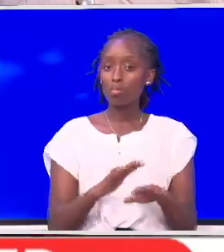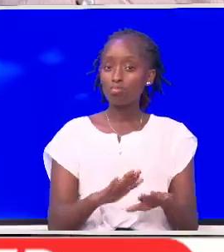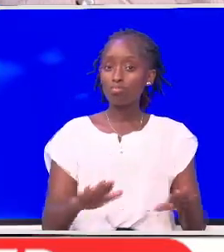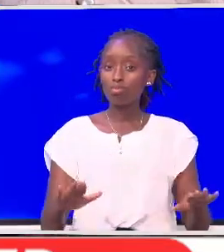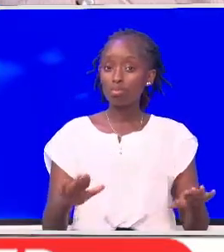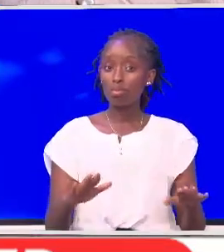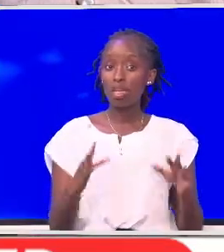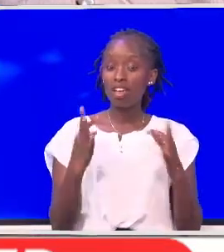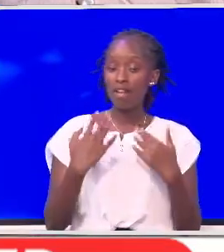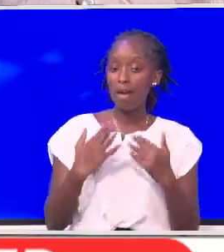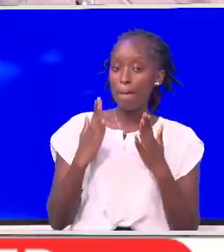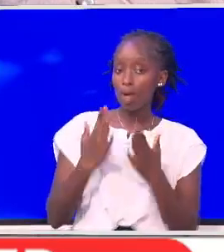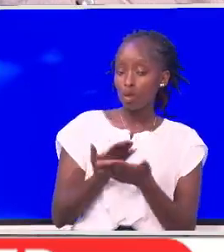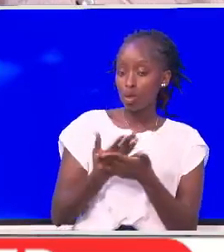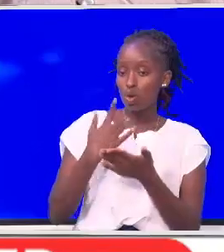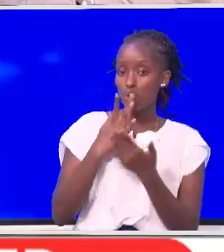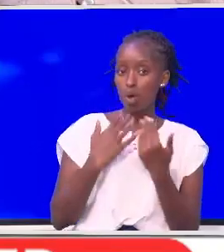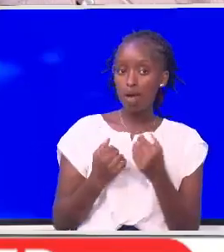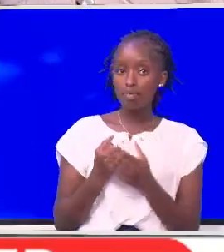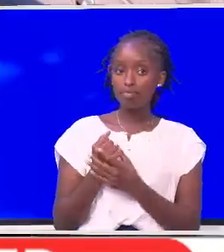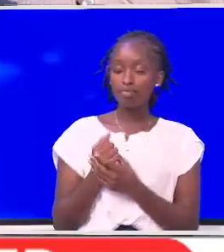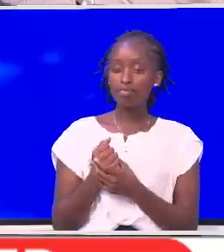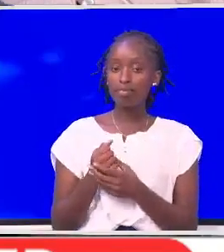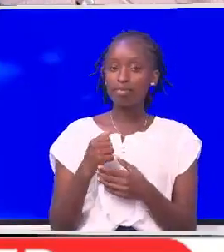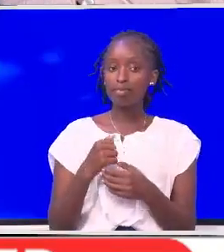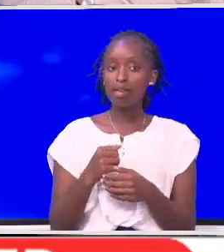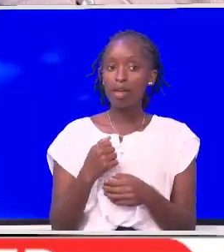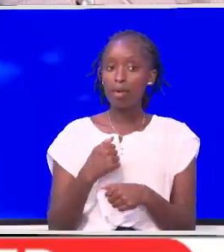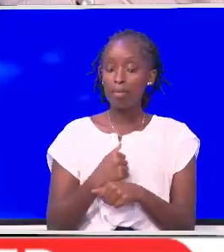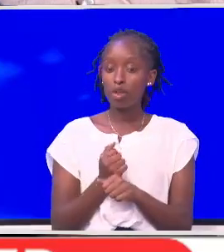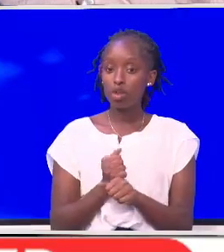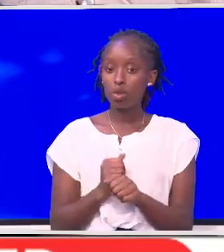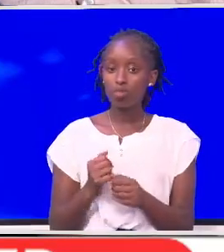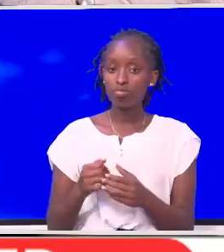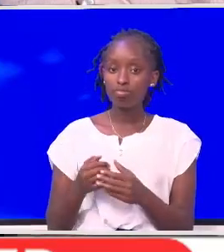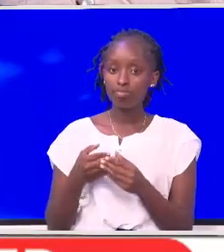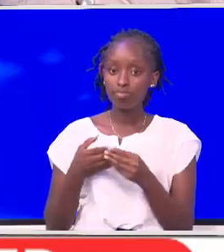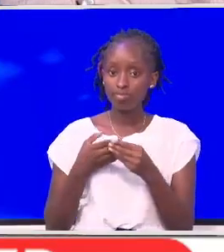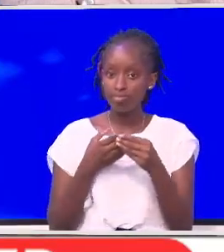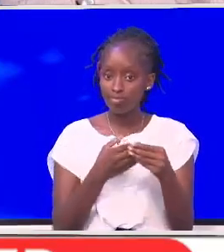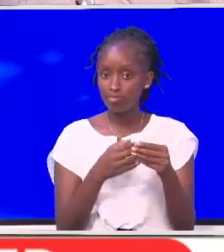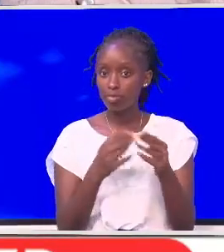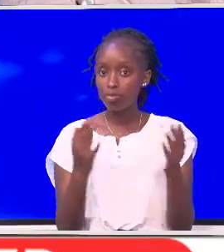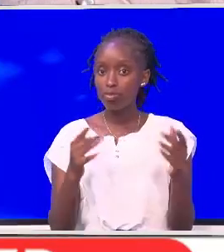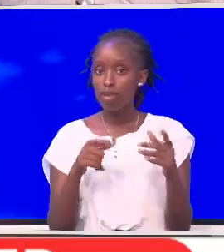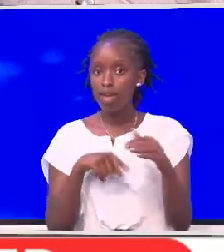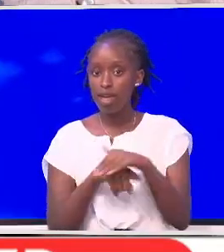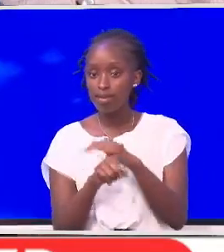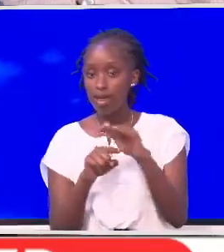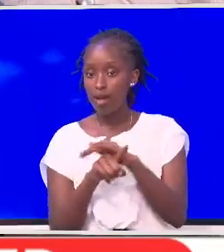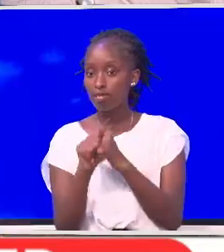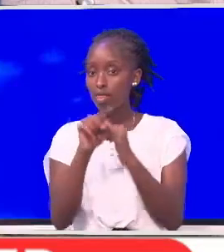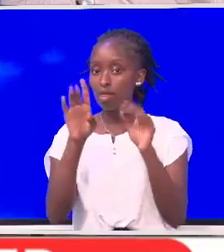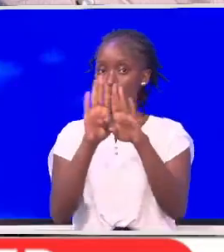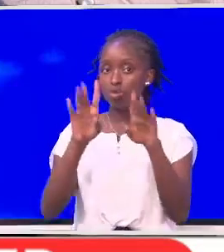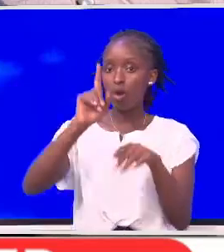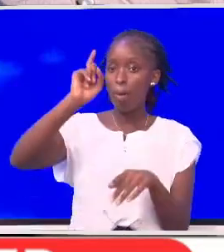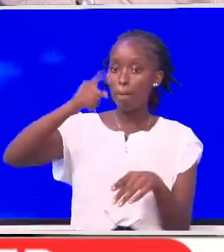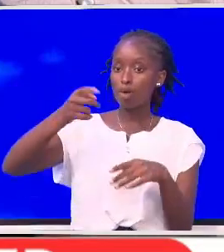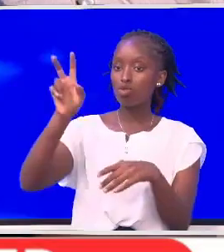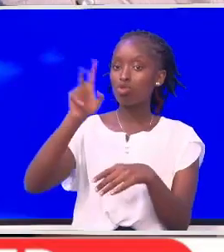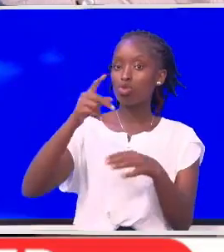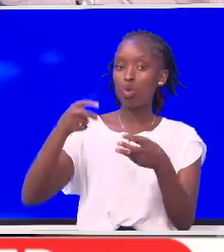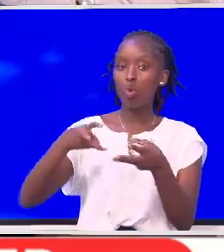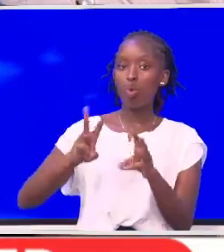Kama una mtu atakuguida kushike mkono ende akikuingiza kwa hizo milango, lazima utafute tu your own ways, na your own ways